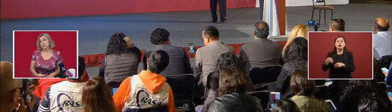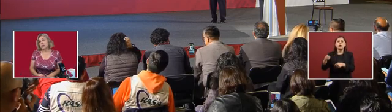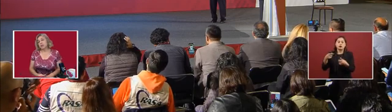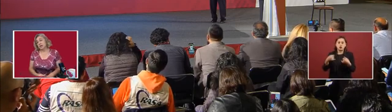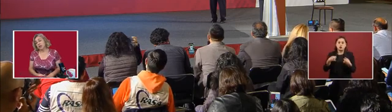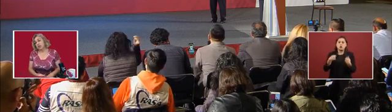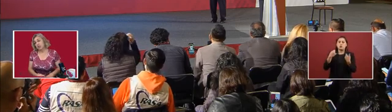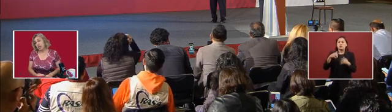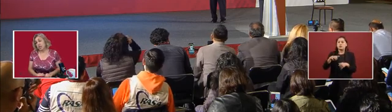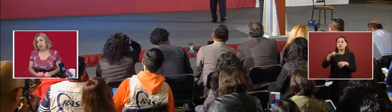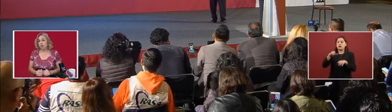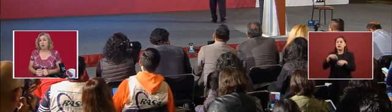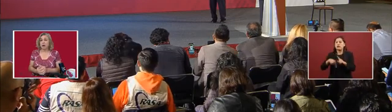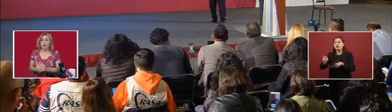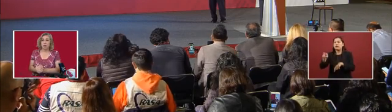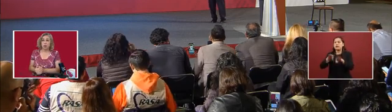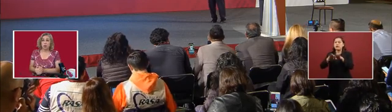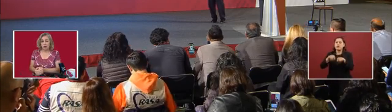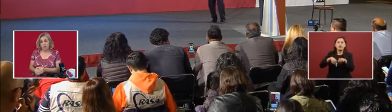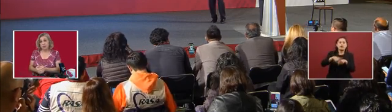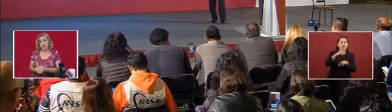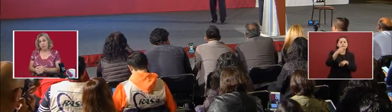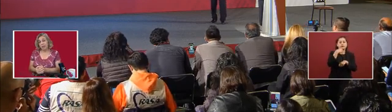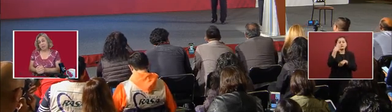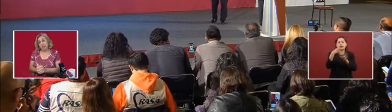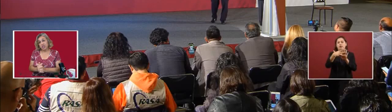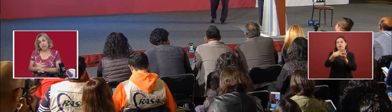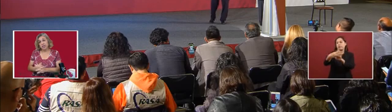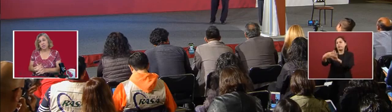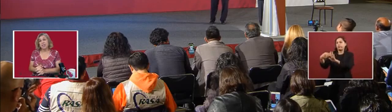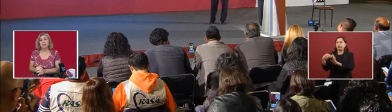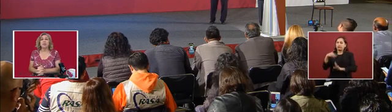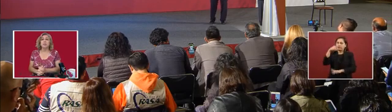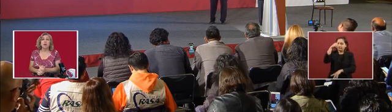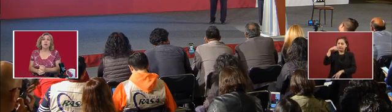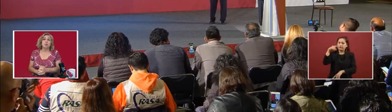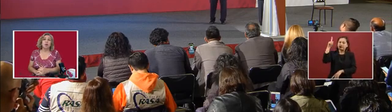So women are a little less favored.